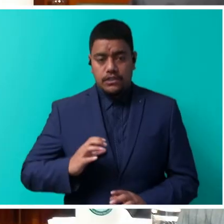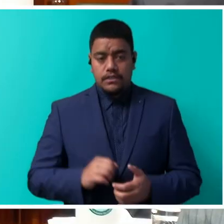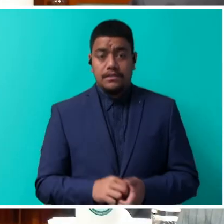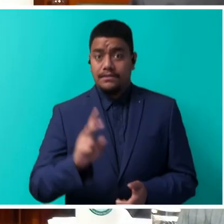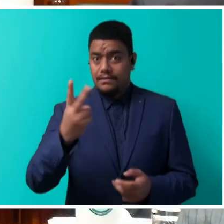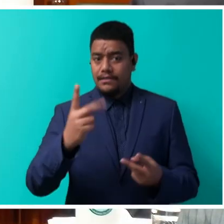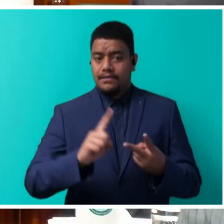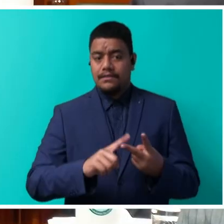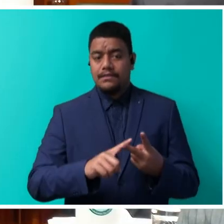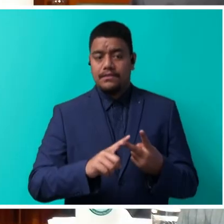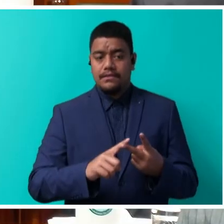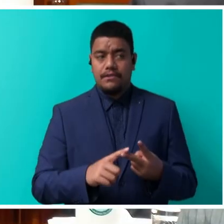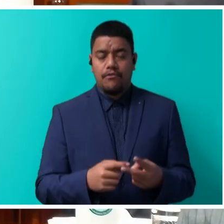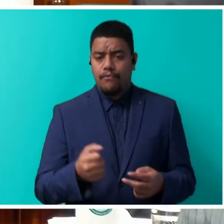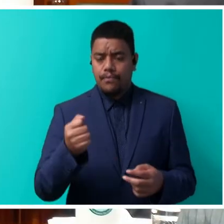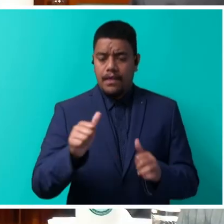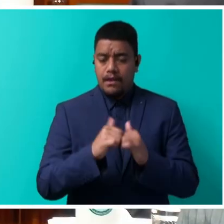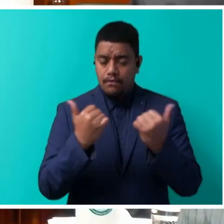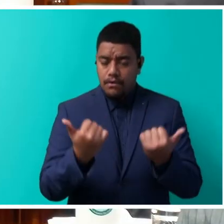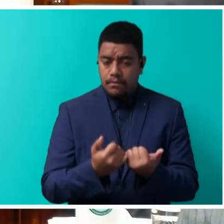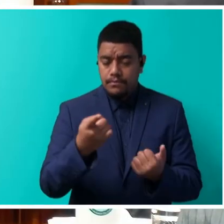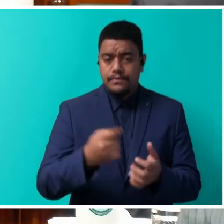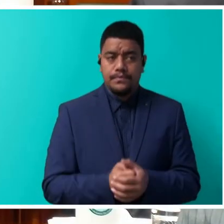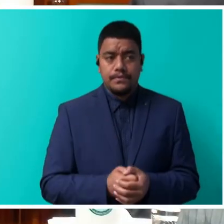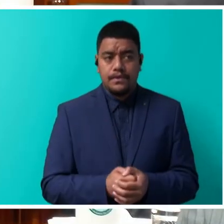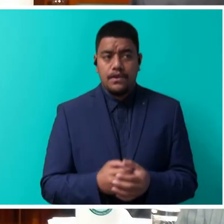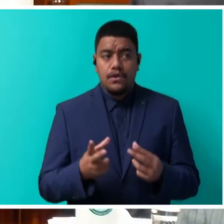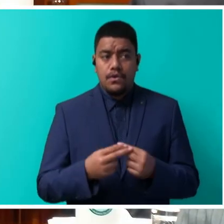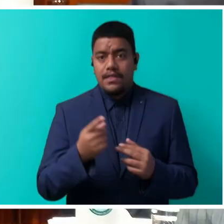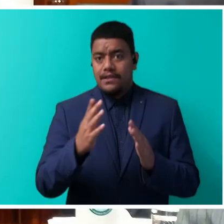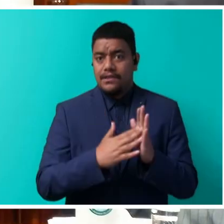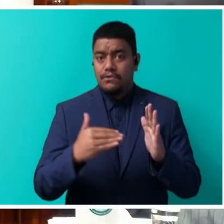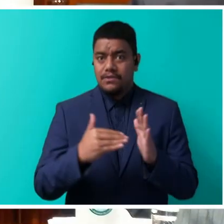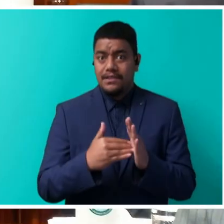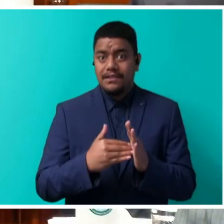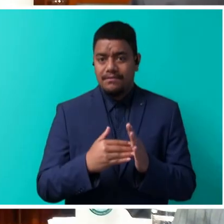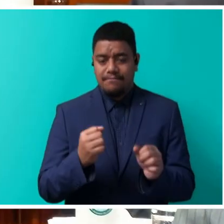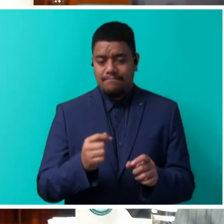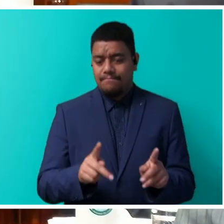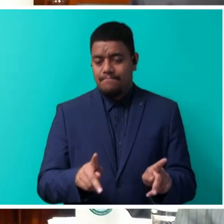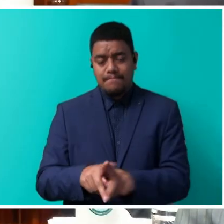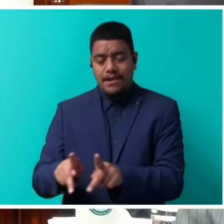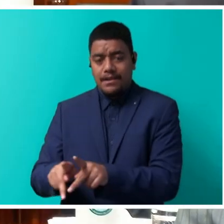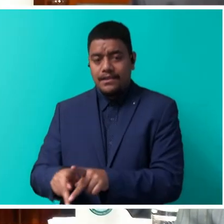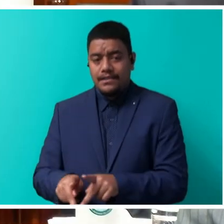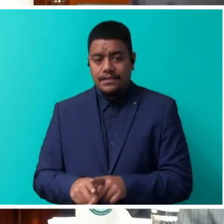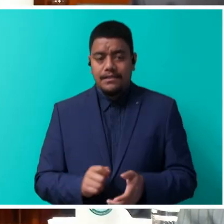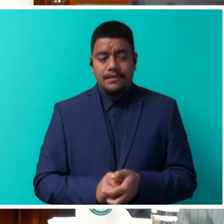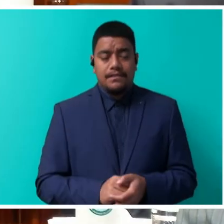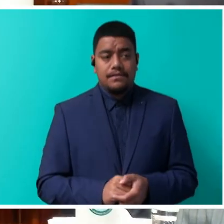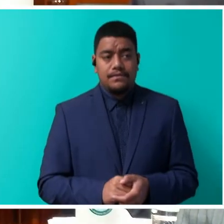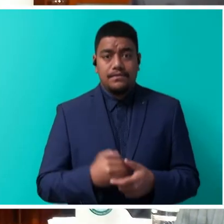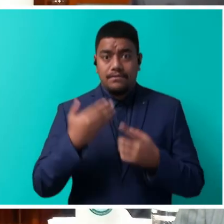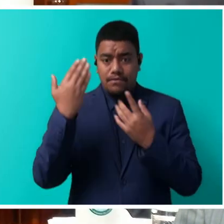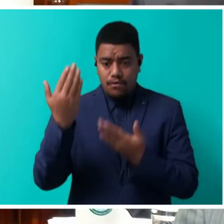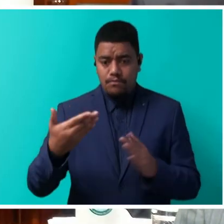Second, to hold bilateral engagements with my New Zealand counterpart, Honourable Paul Goldsmith,